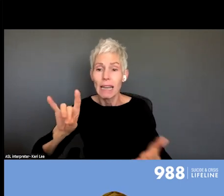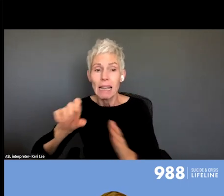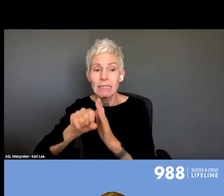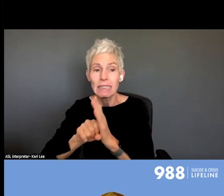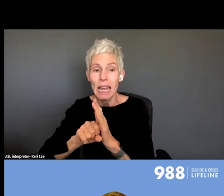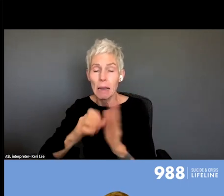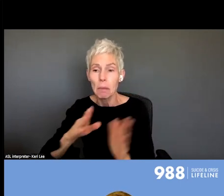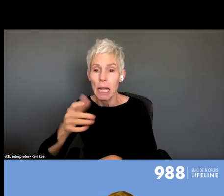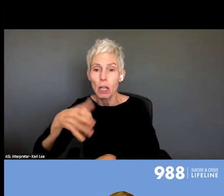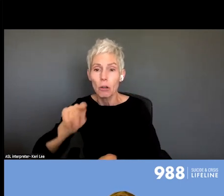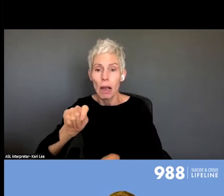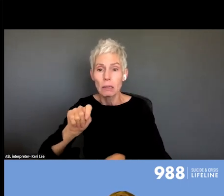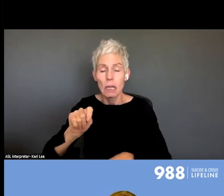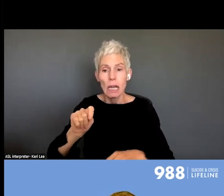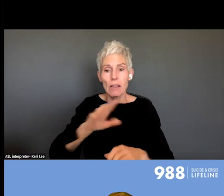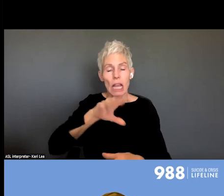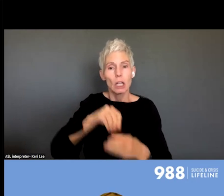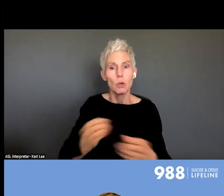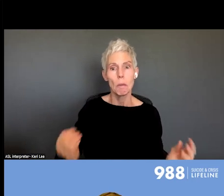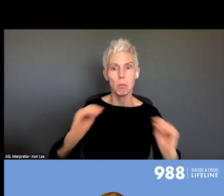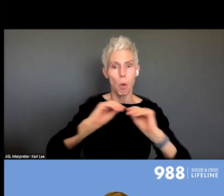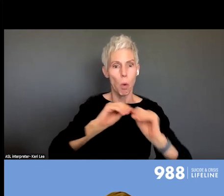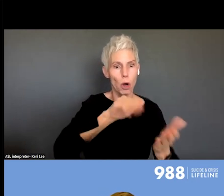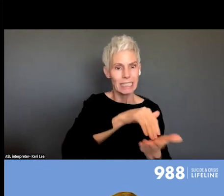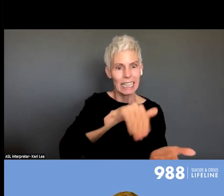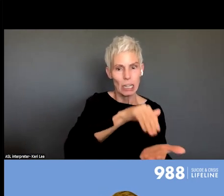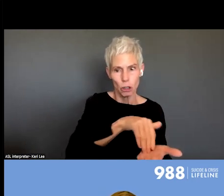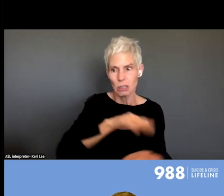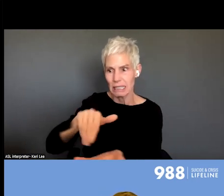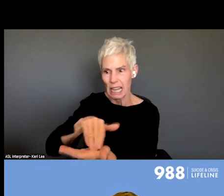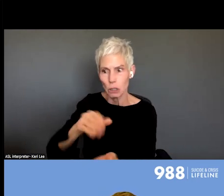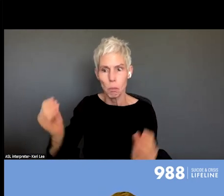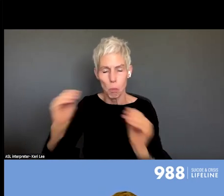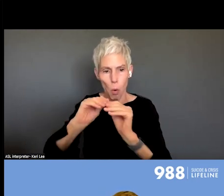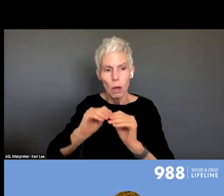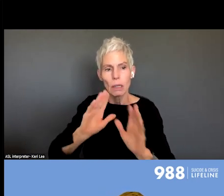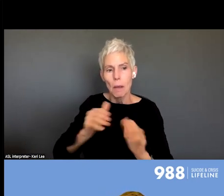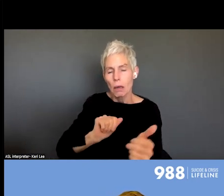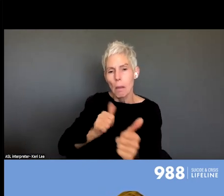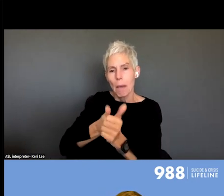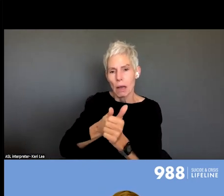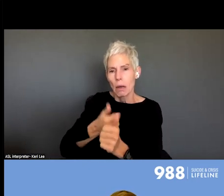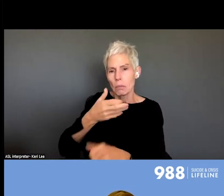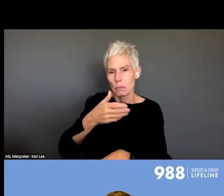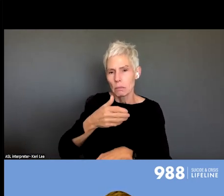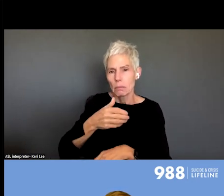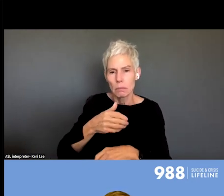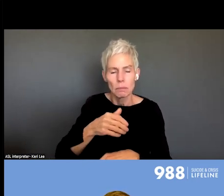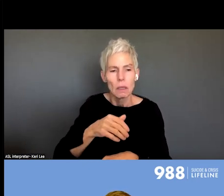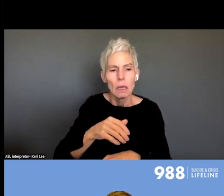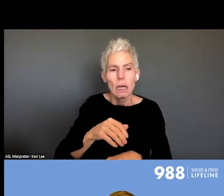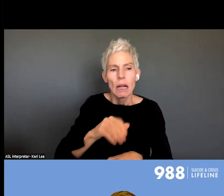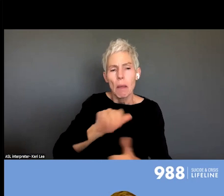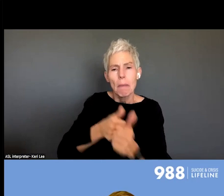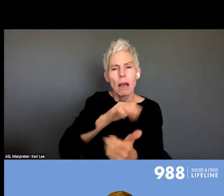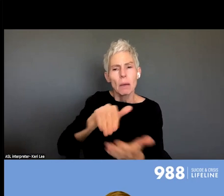more centers than the backup centers and the state capacity building grant. This is detailed in the white paper, but like the backup centers, we're